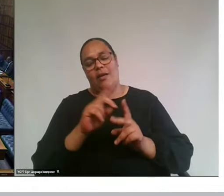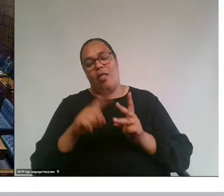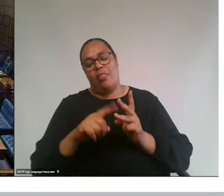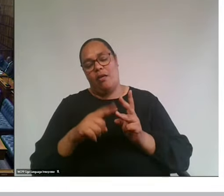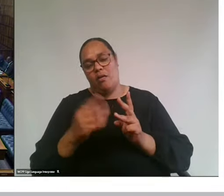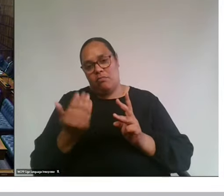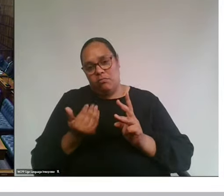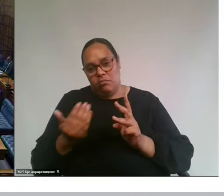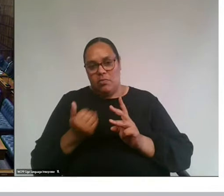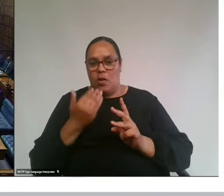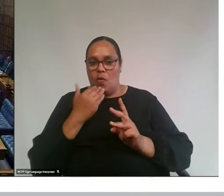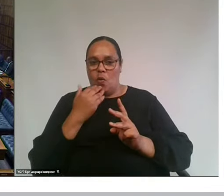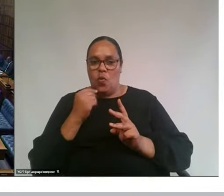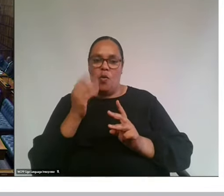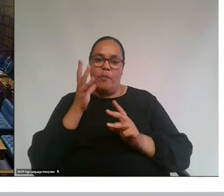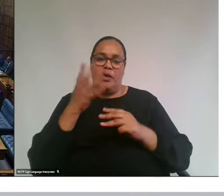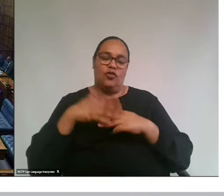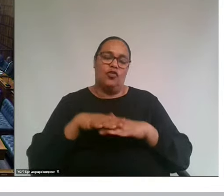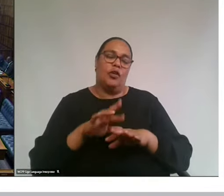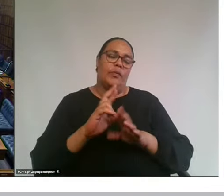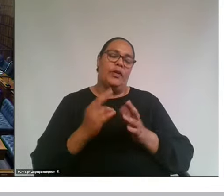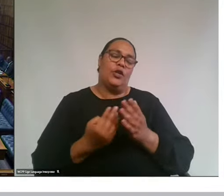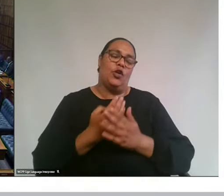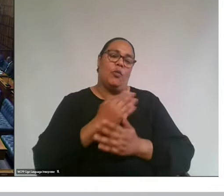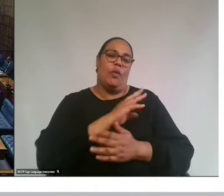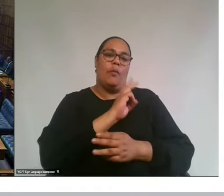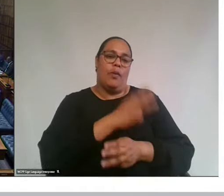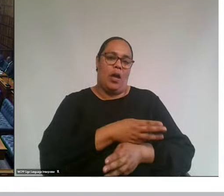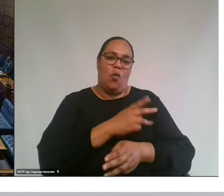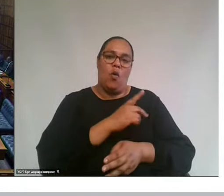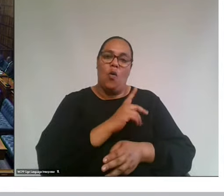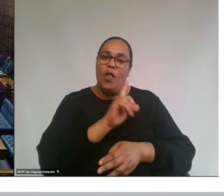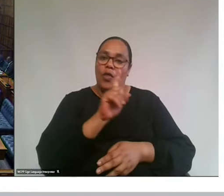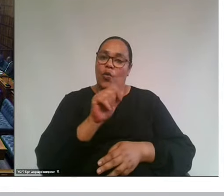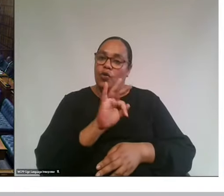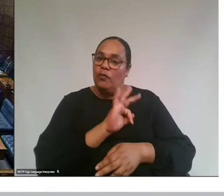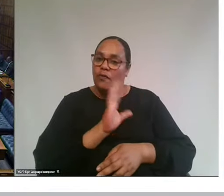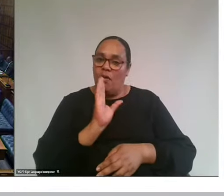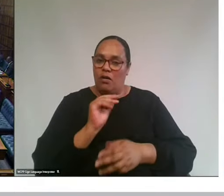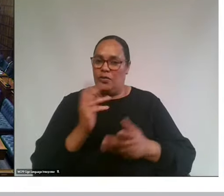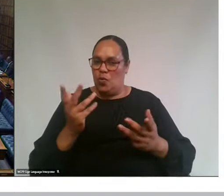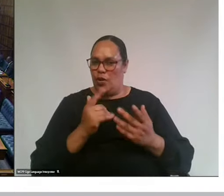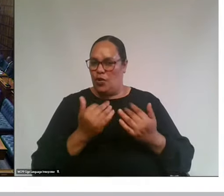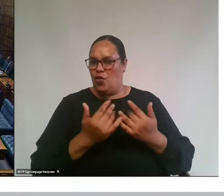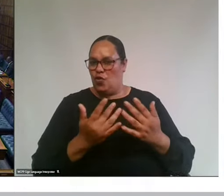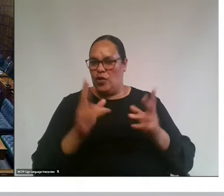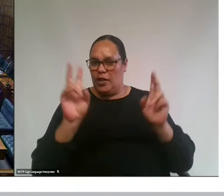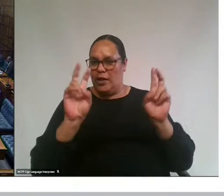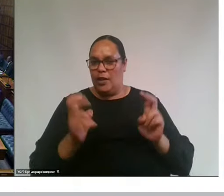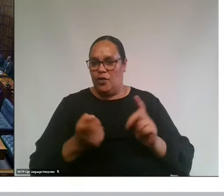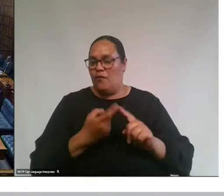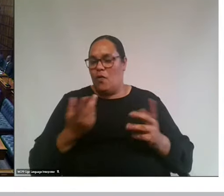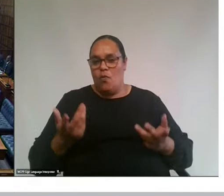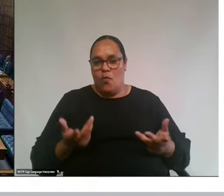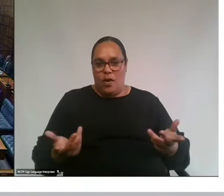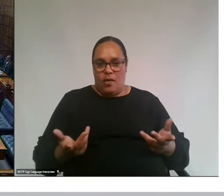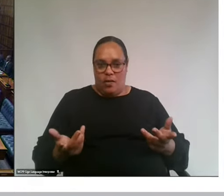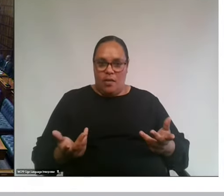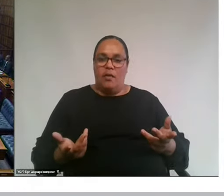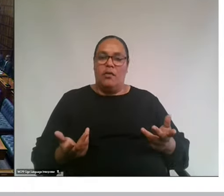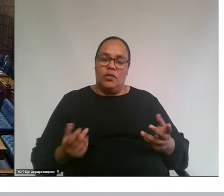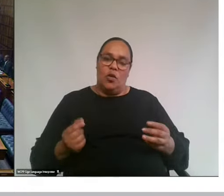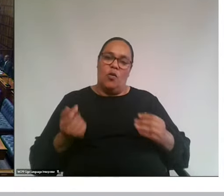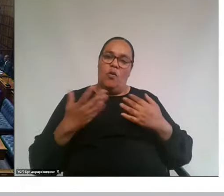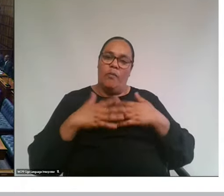nearer which is mainstream Renewables power because the question is always where's the green electrons going to come from and